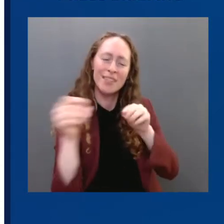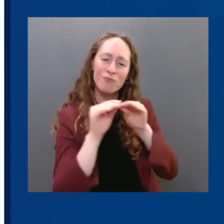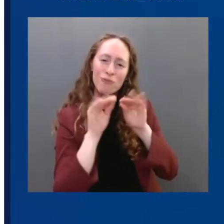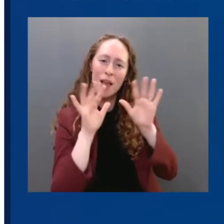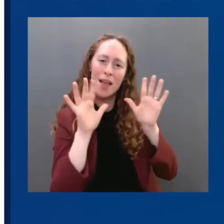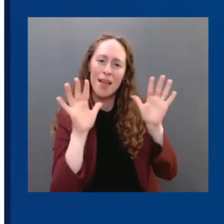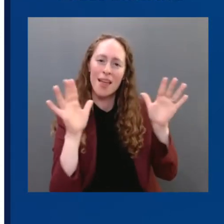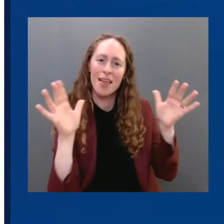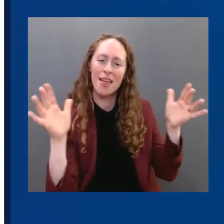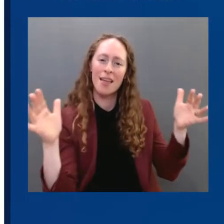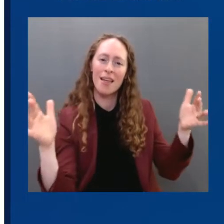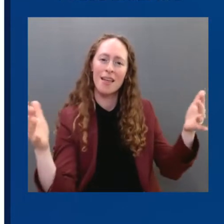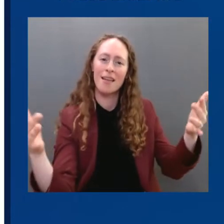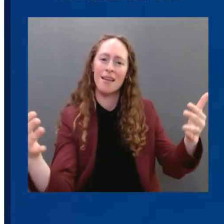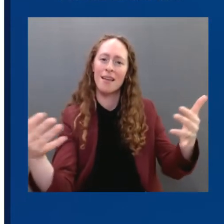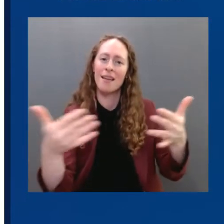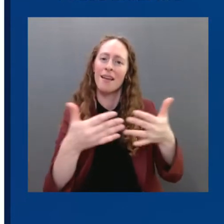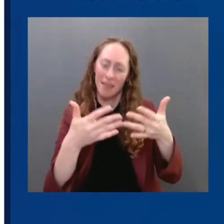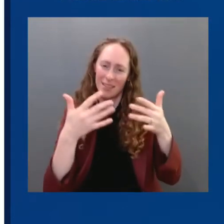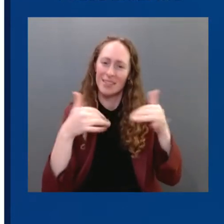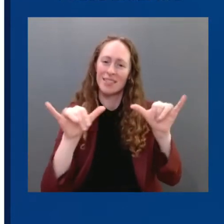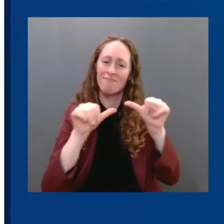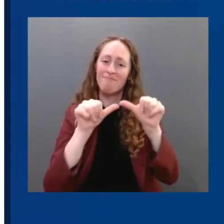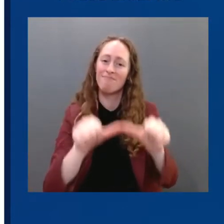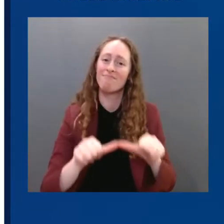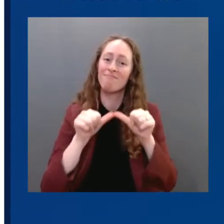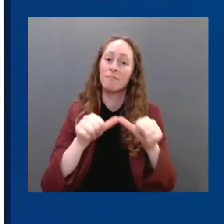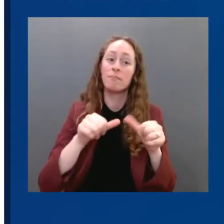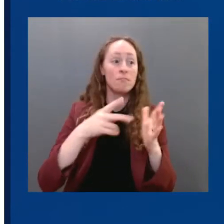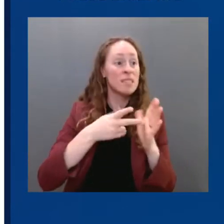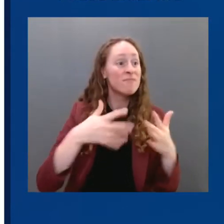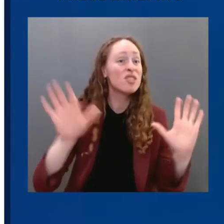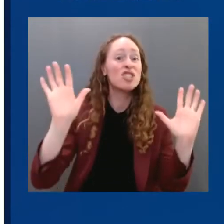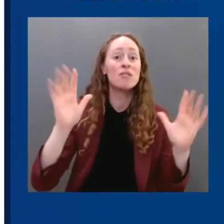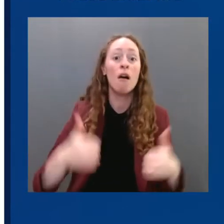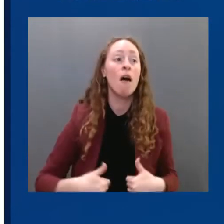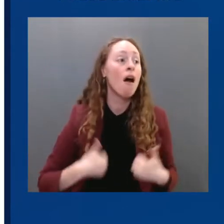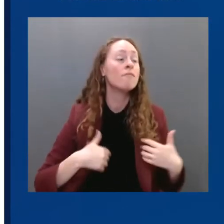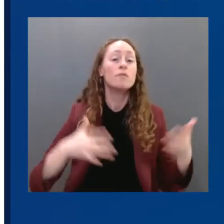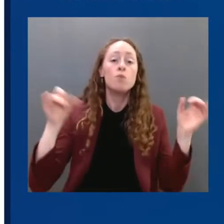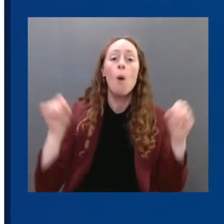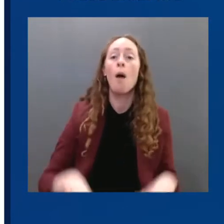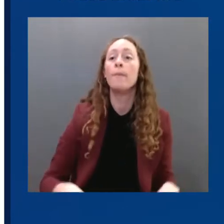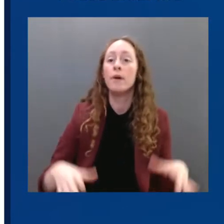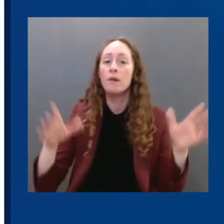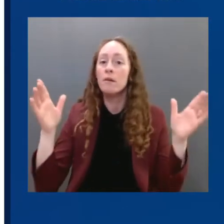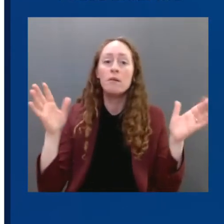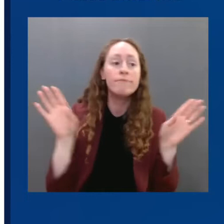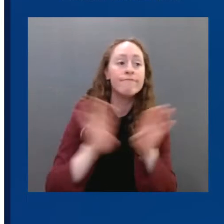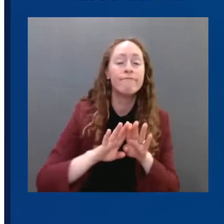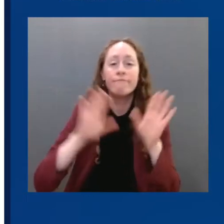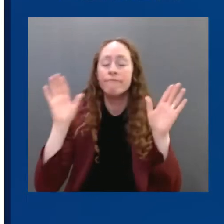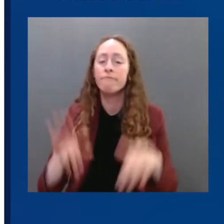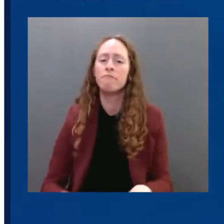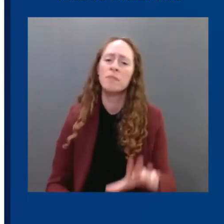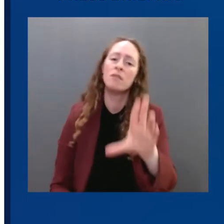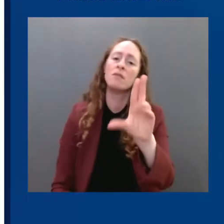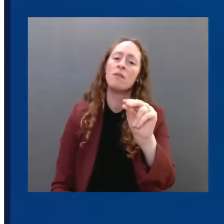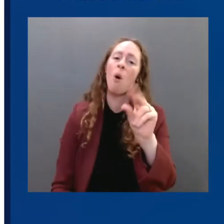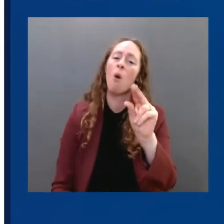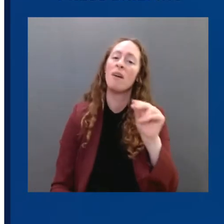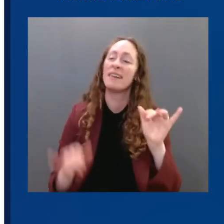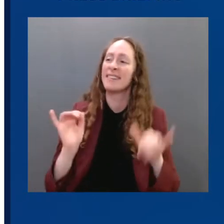we need to deal with. But as you'll hear from all of us, the good news is that we have